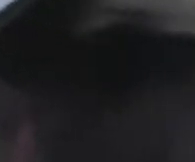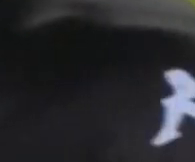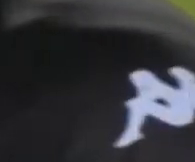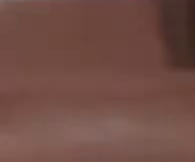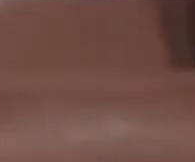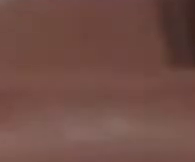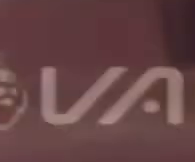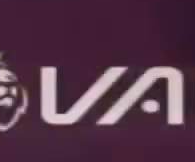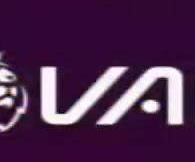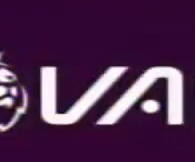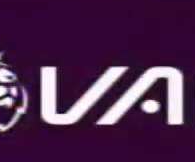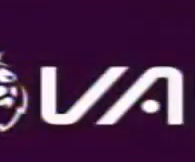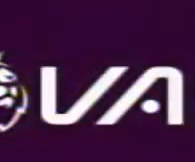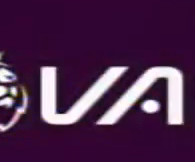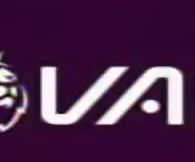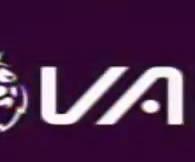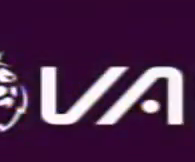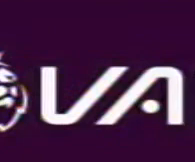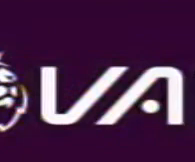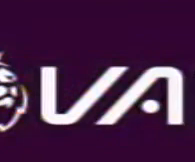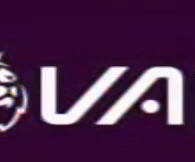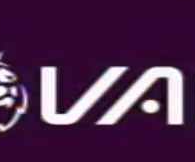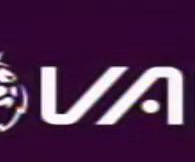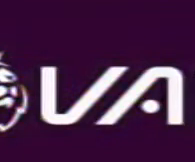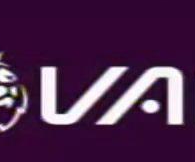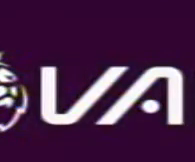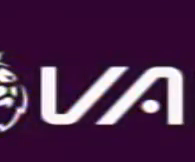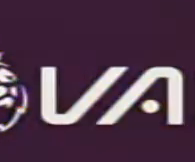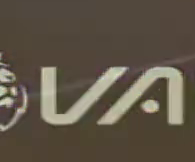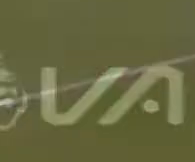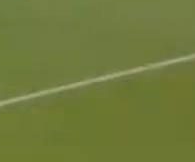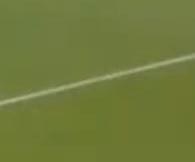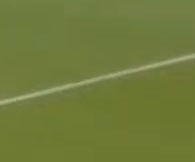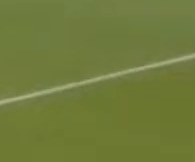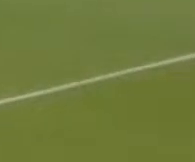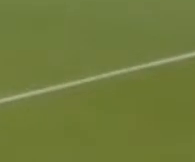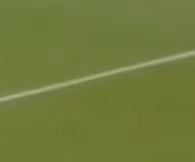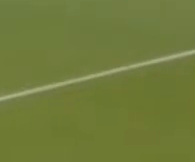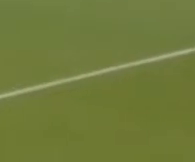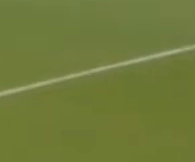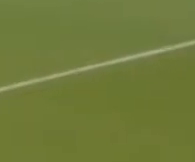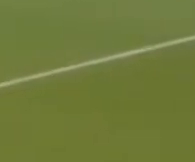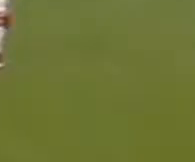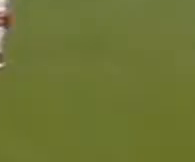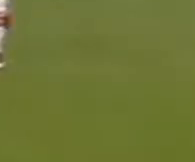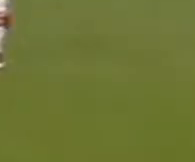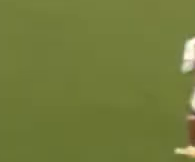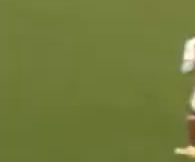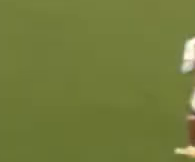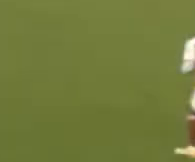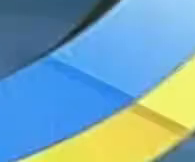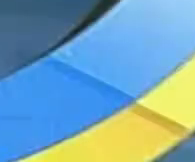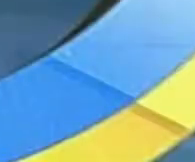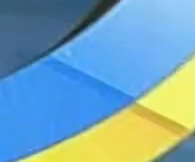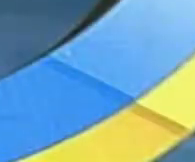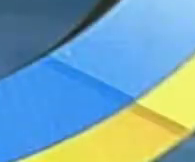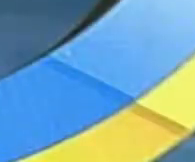at the heavens here. The offside decision. Barkley again behind him. Douglas.